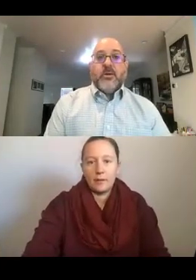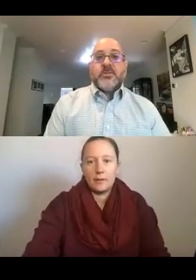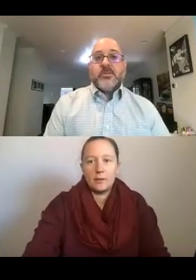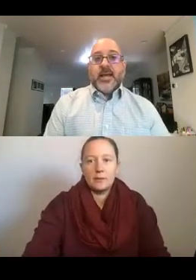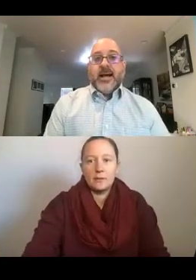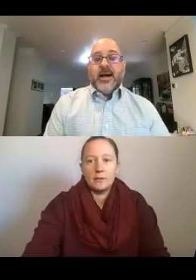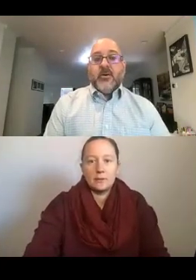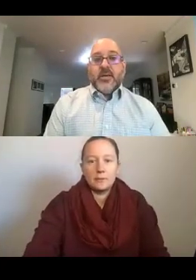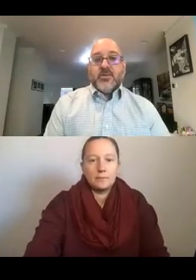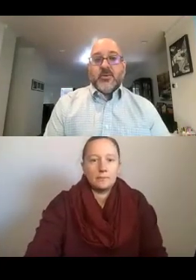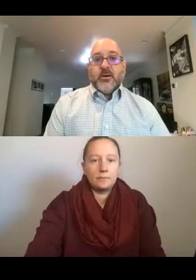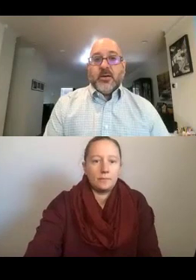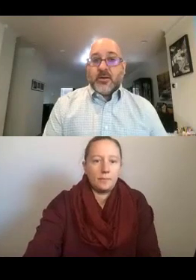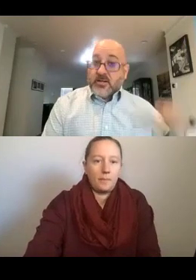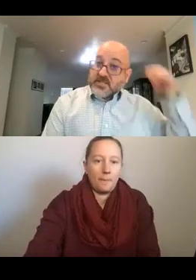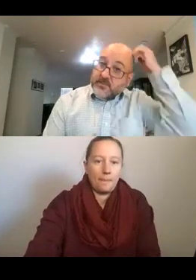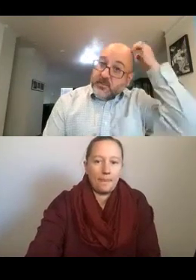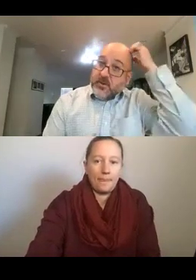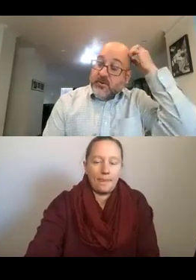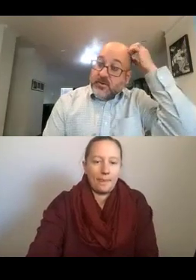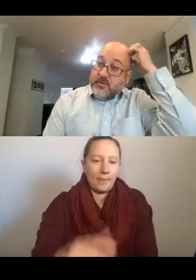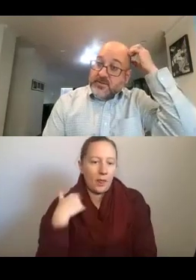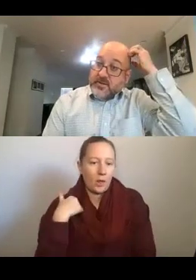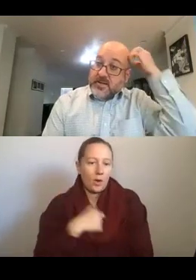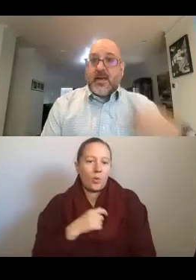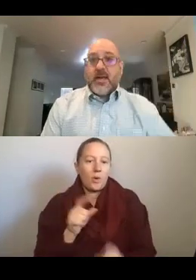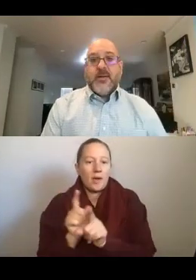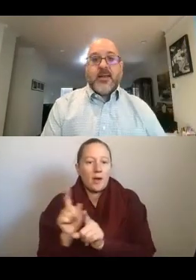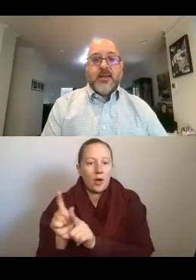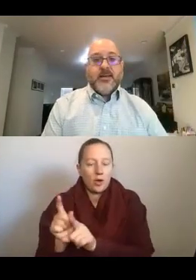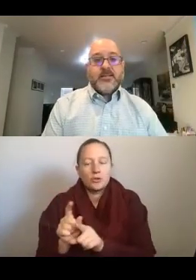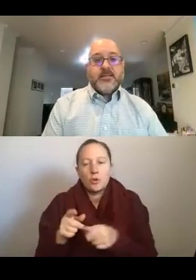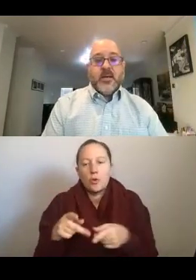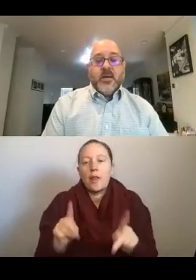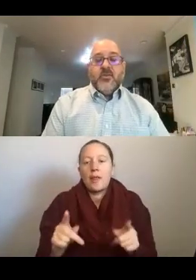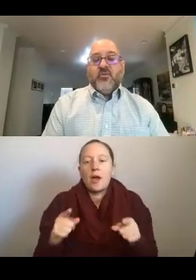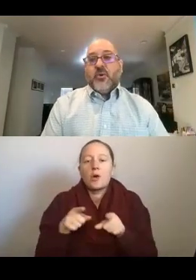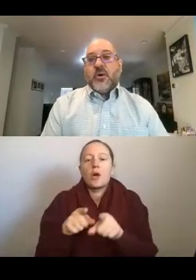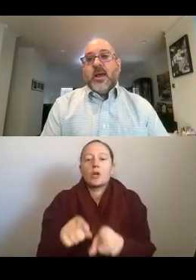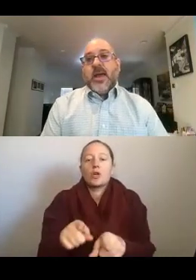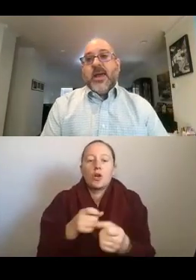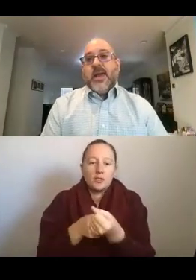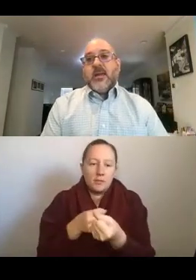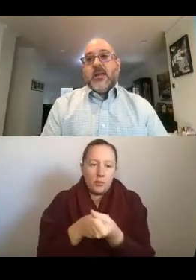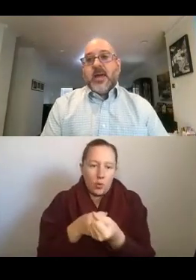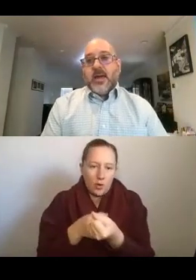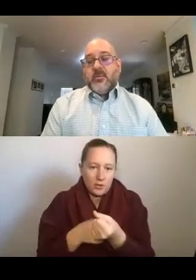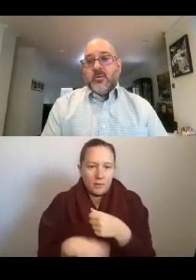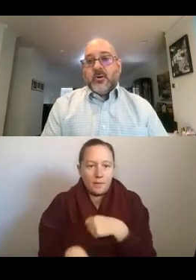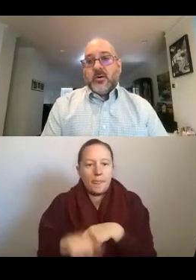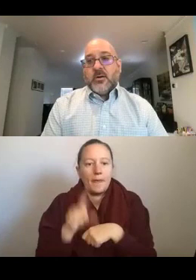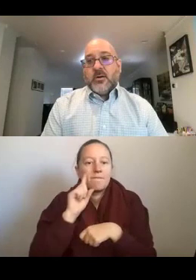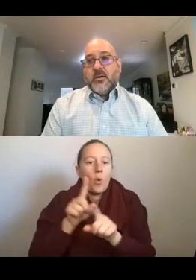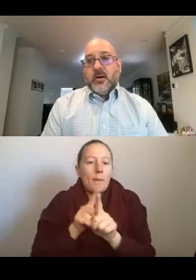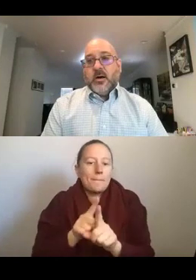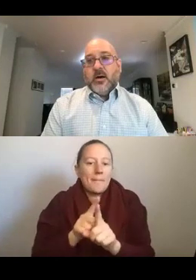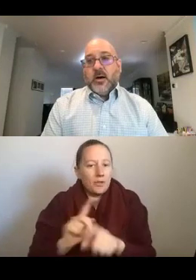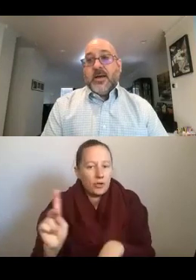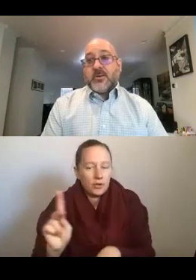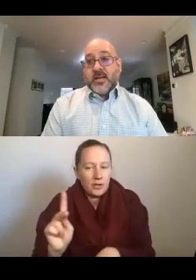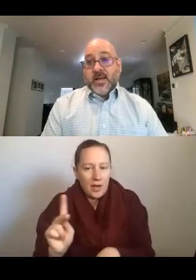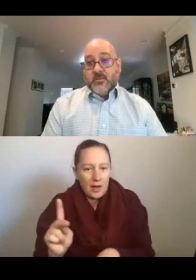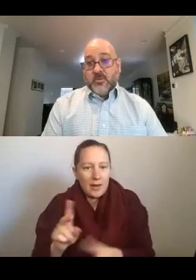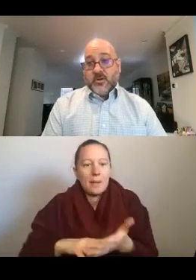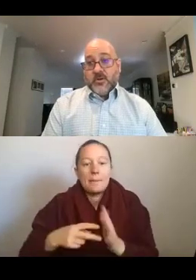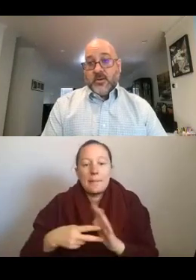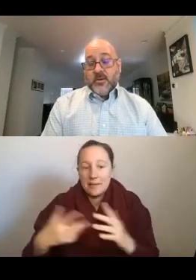What we also allow is what we call concurrent support on a mentored K, and that is for a K award, a